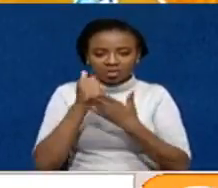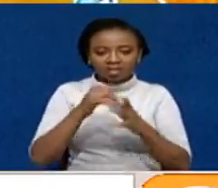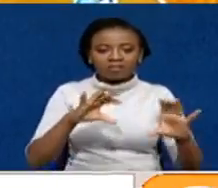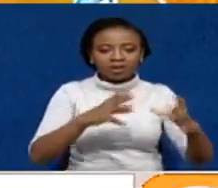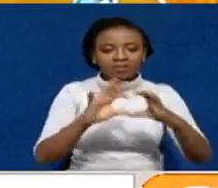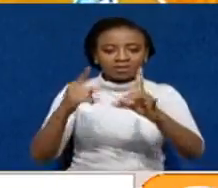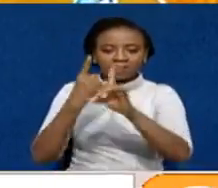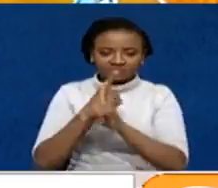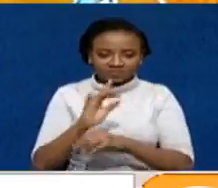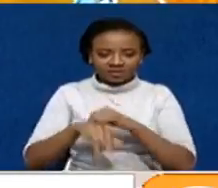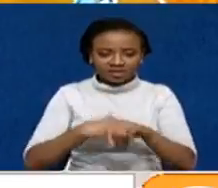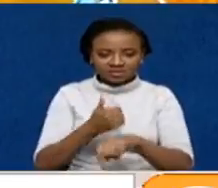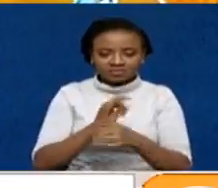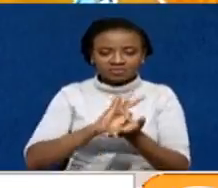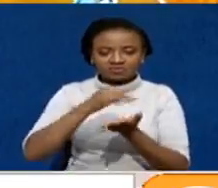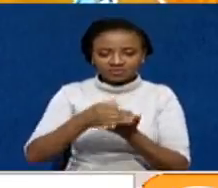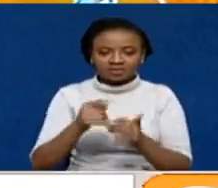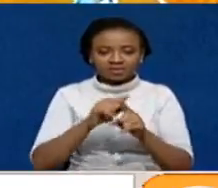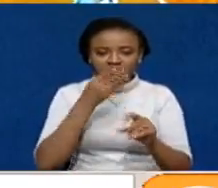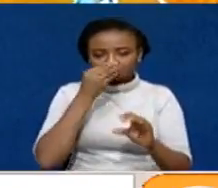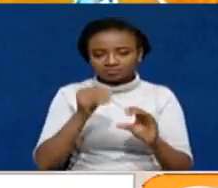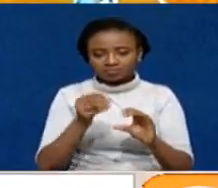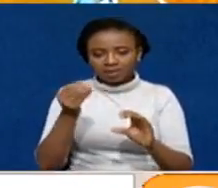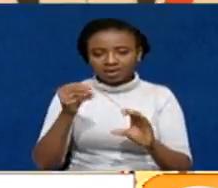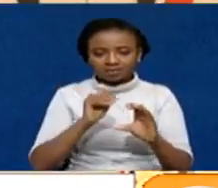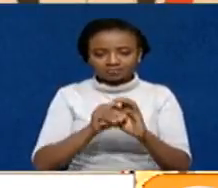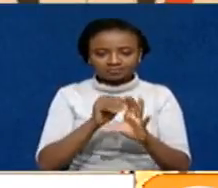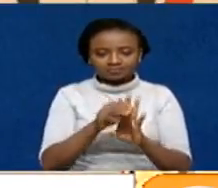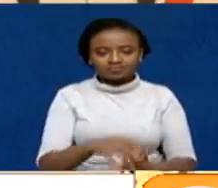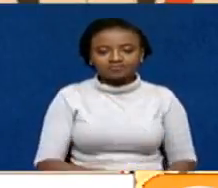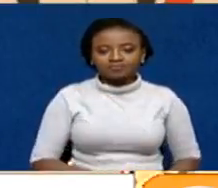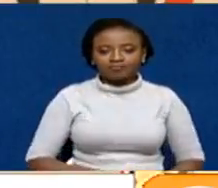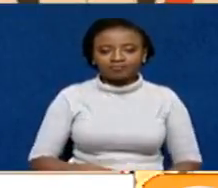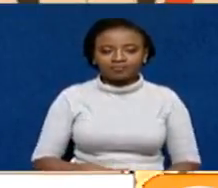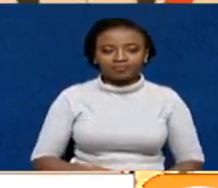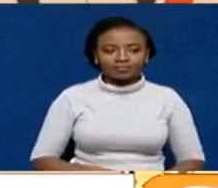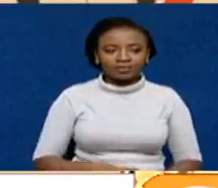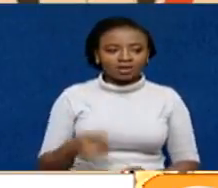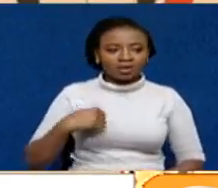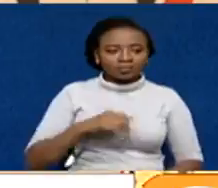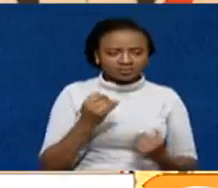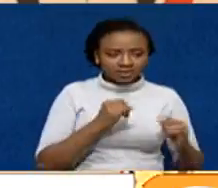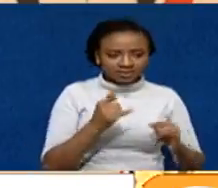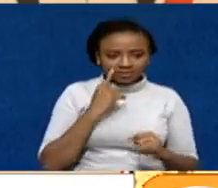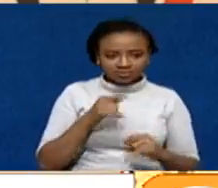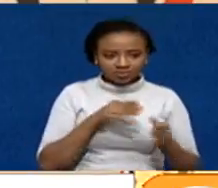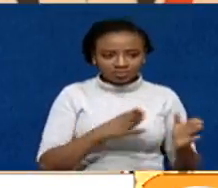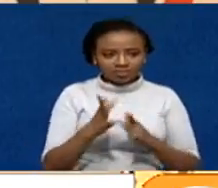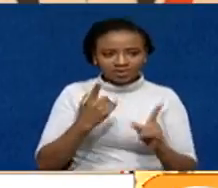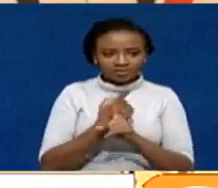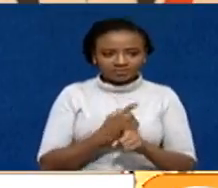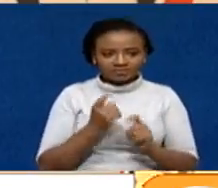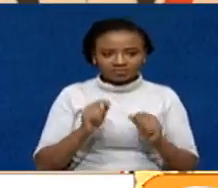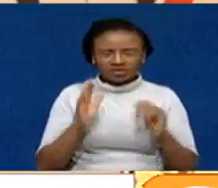and member clubs to establish funding and investment. And we're looking at ways in which to invest specifically into